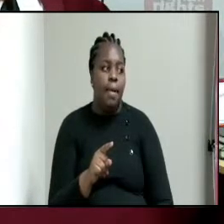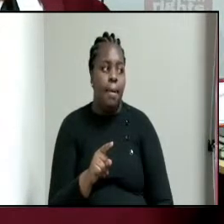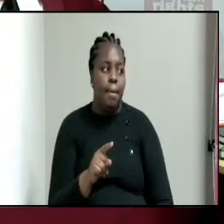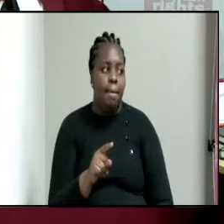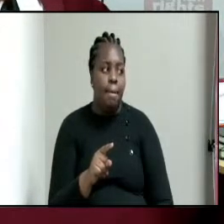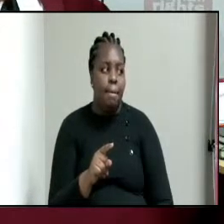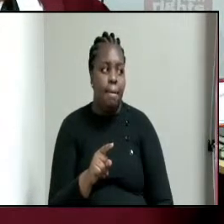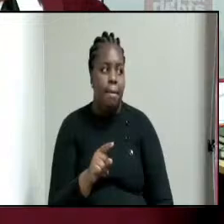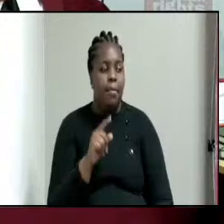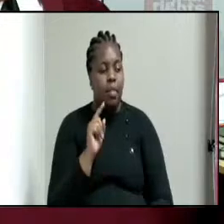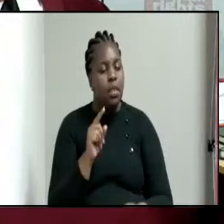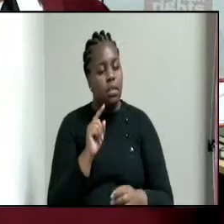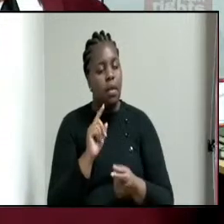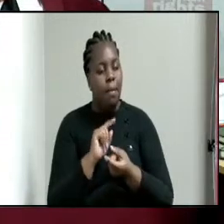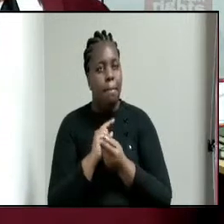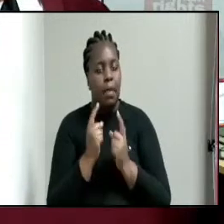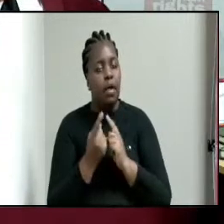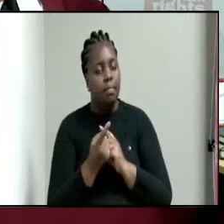condition